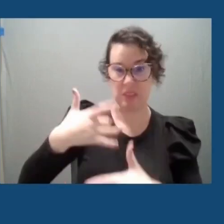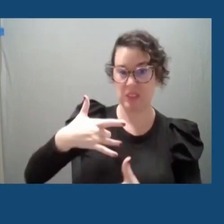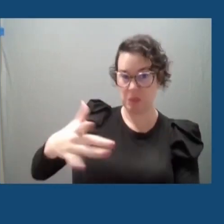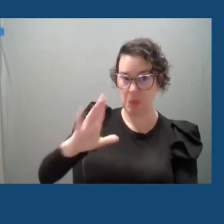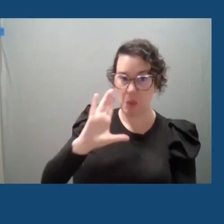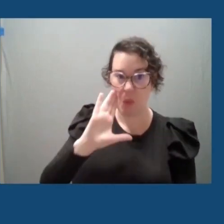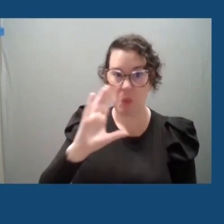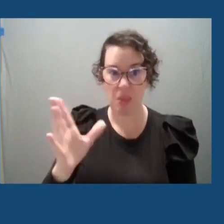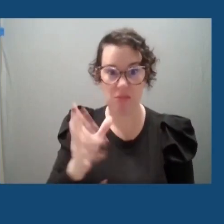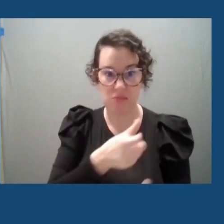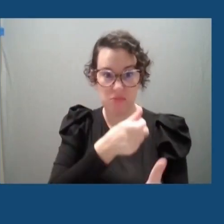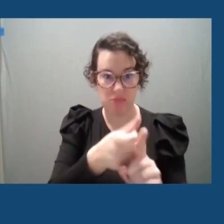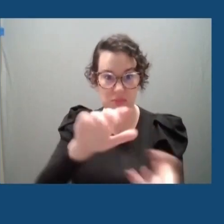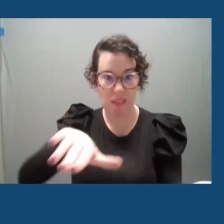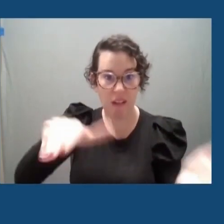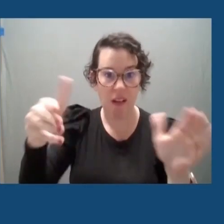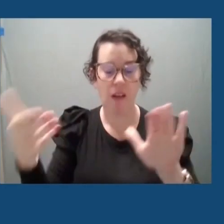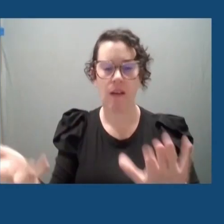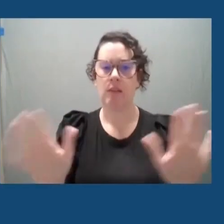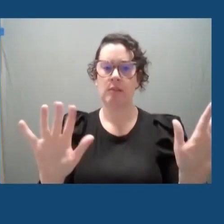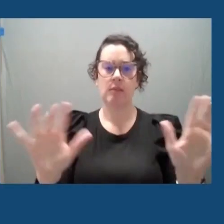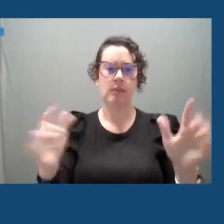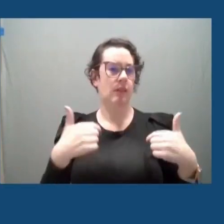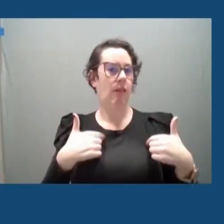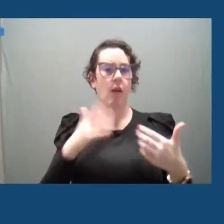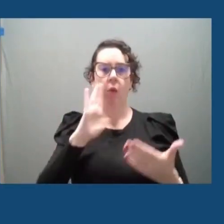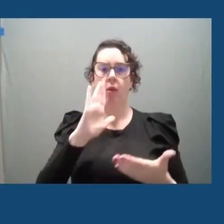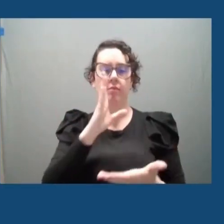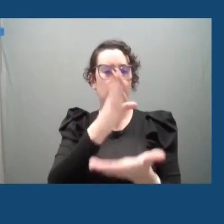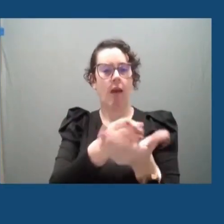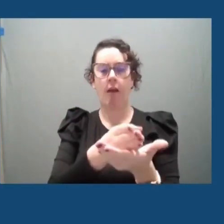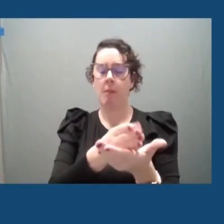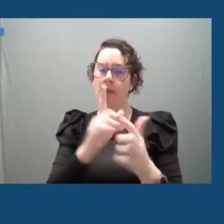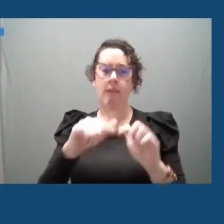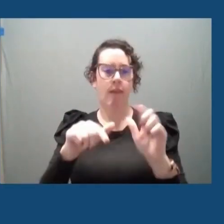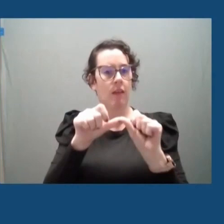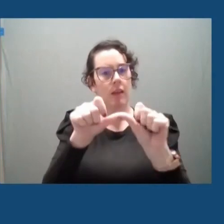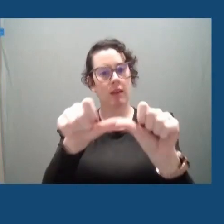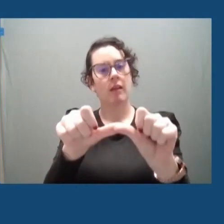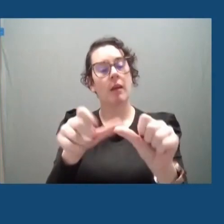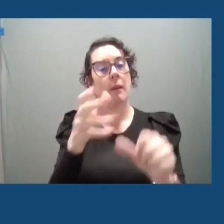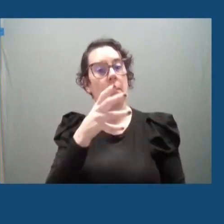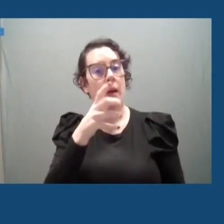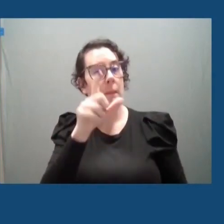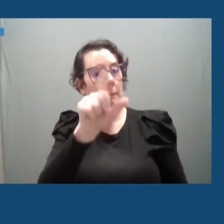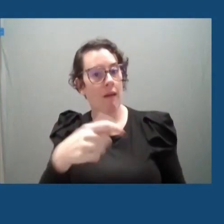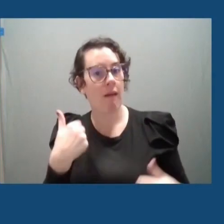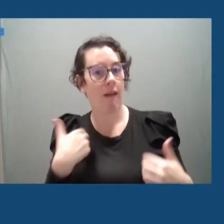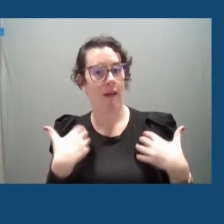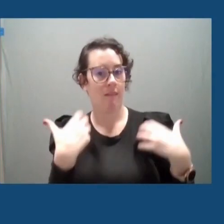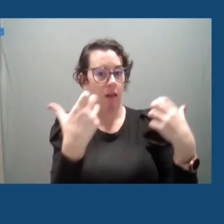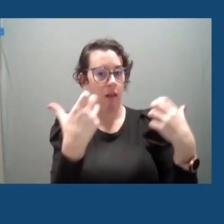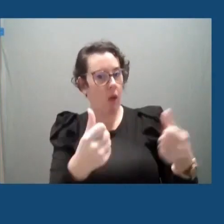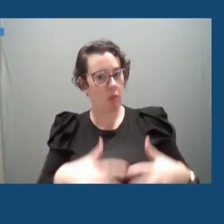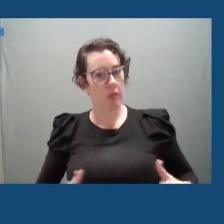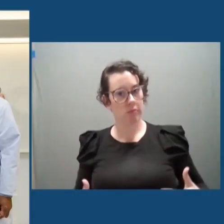watch. We must ensure moms have healthy pregnancies.